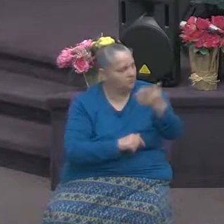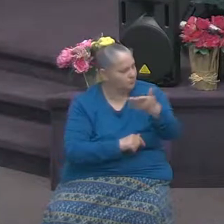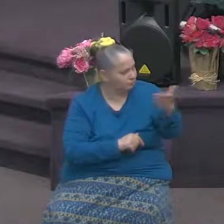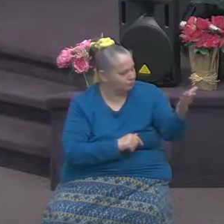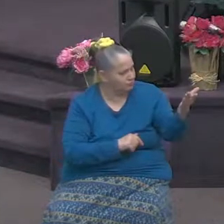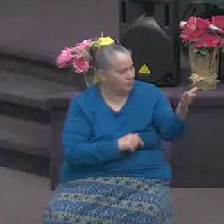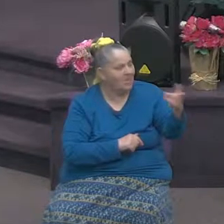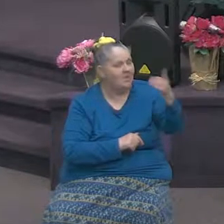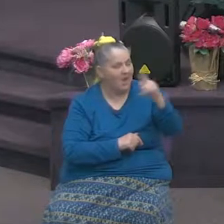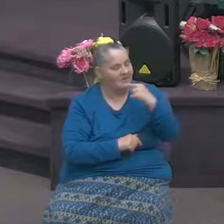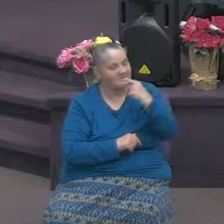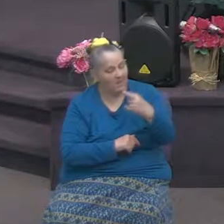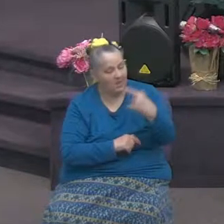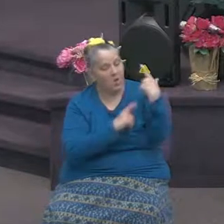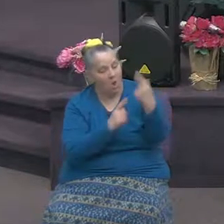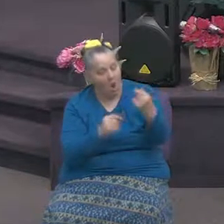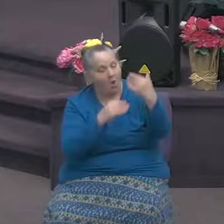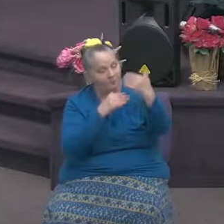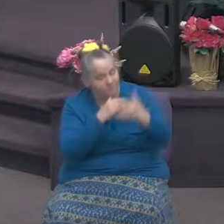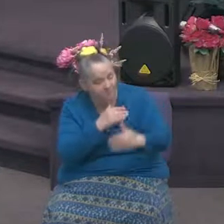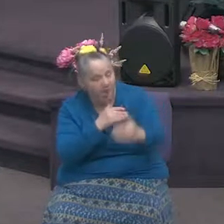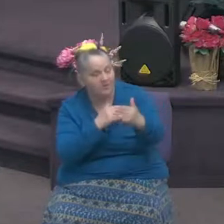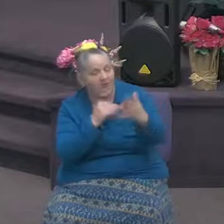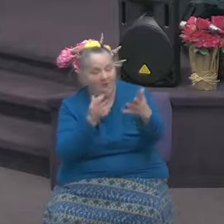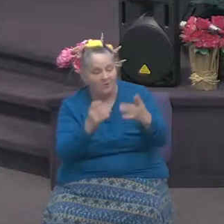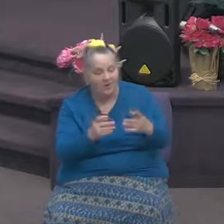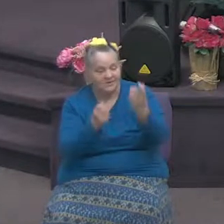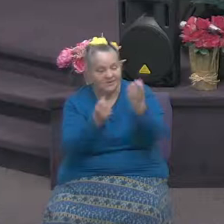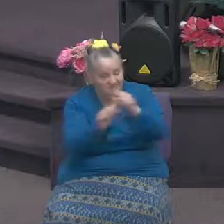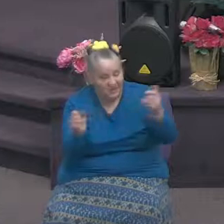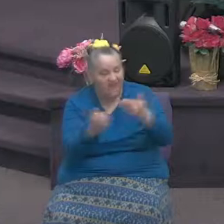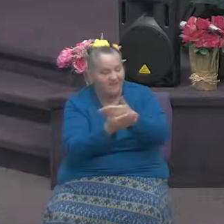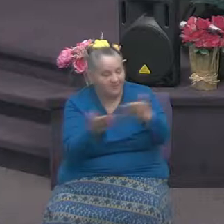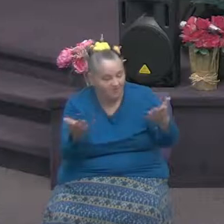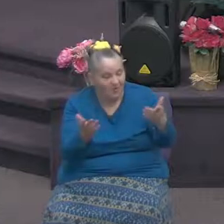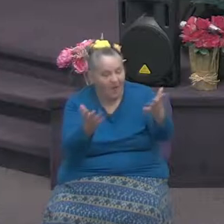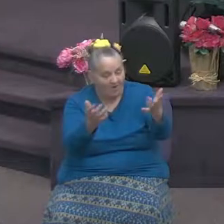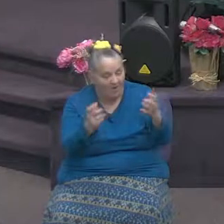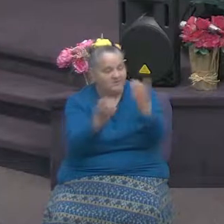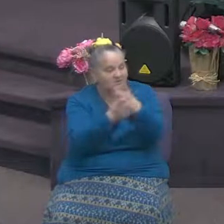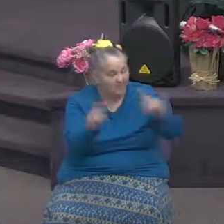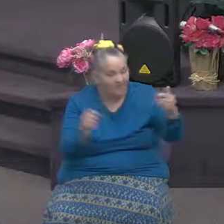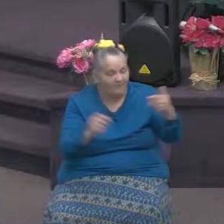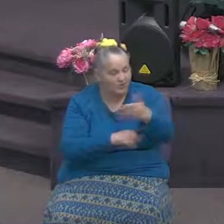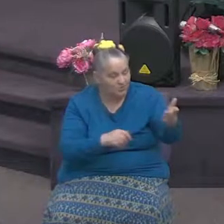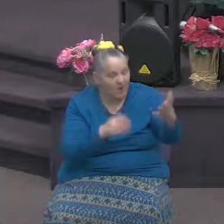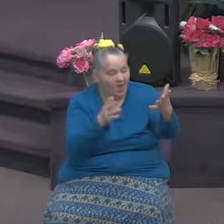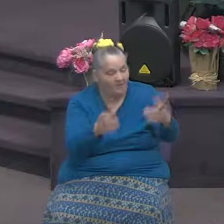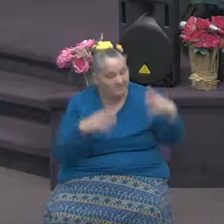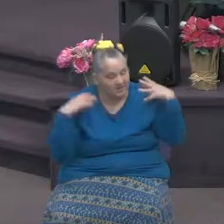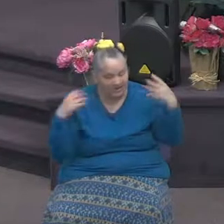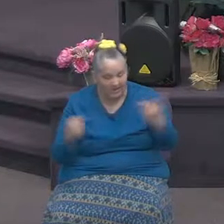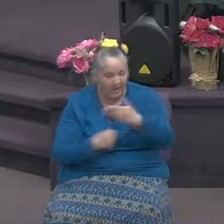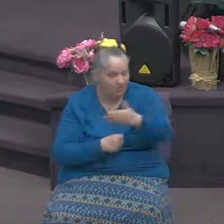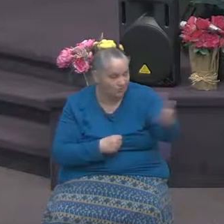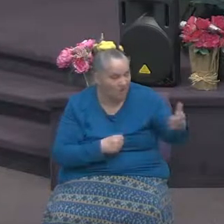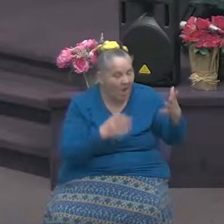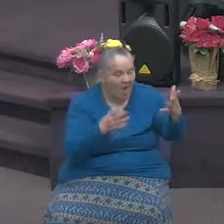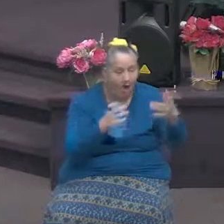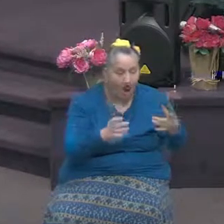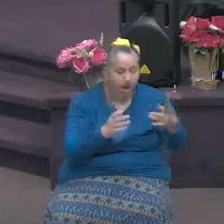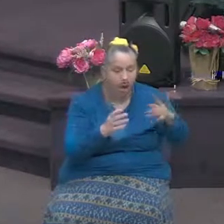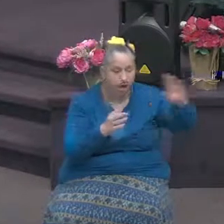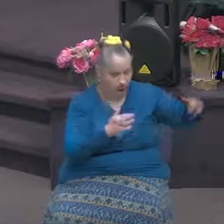today. God is saying, go forward. I want to save you. I want to deliver you. I want to heal you. I want